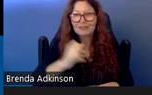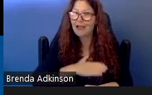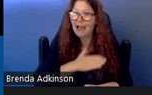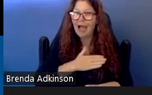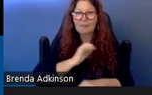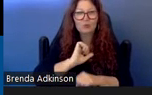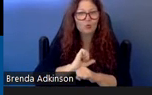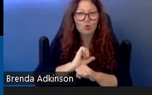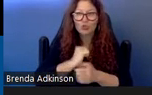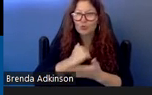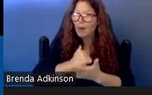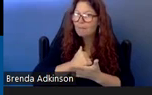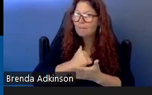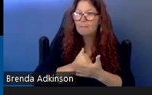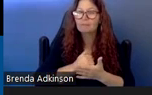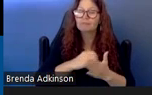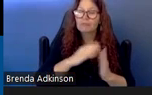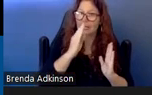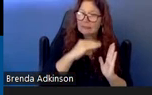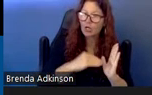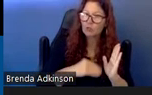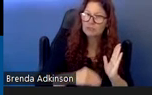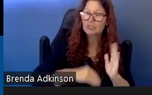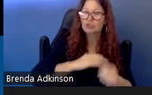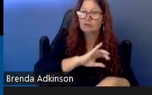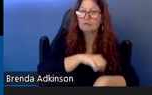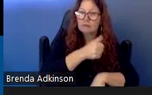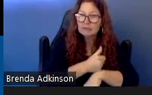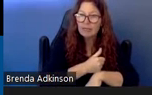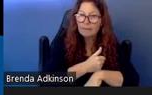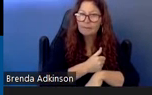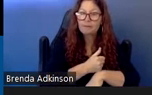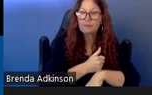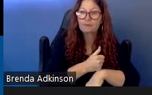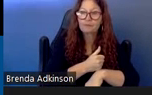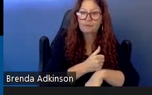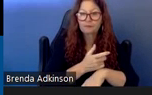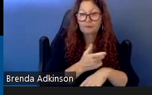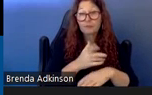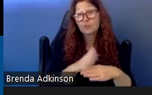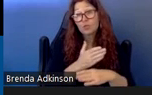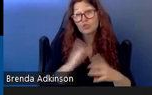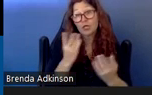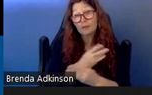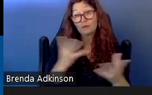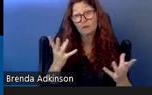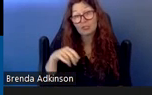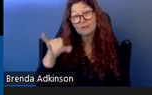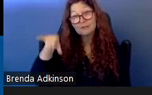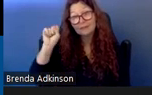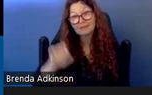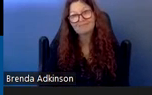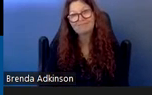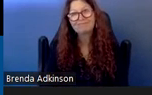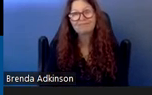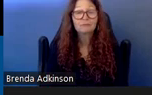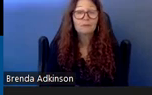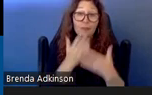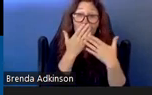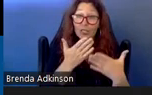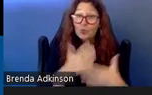get that documentation in place so that we can share that information. Thanks,